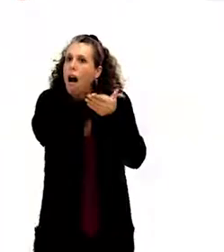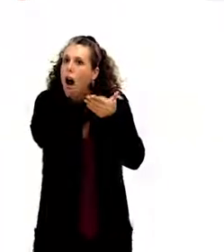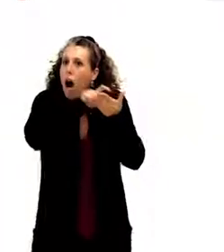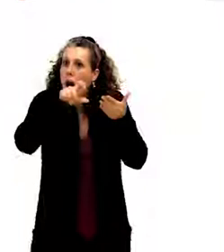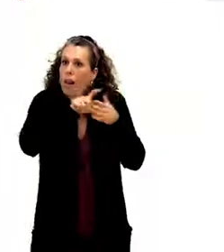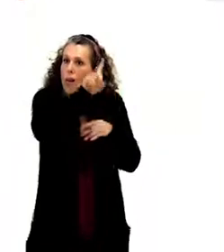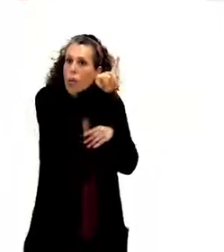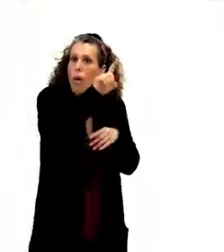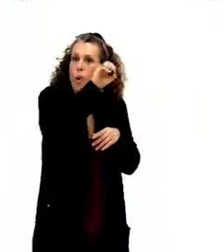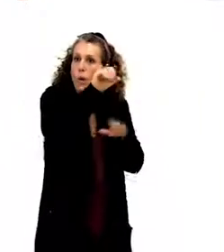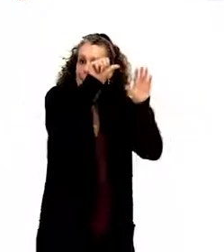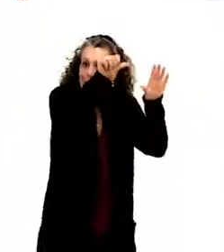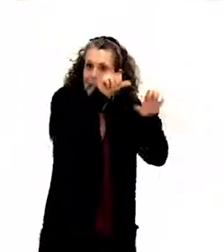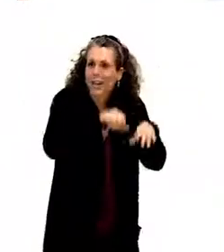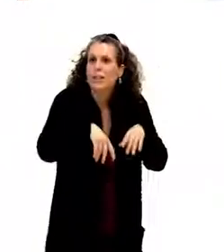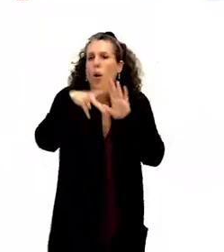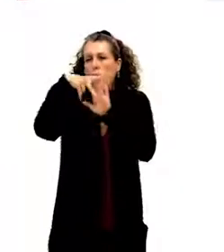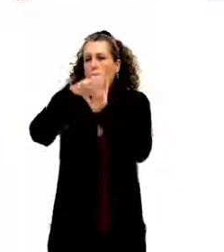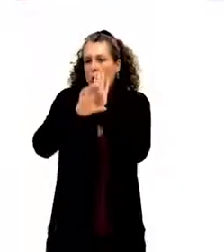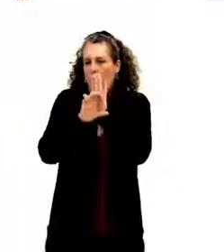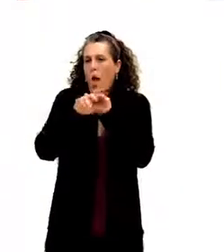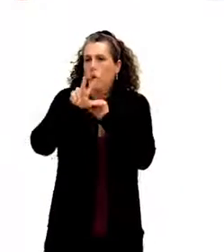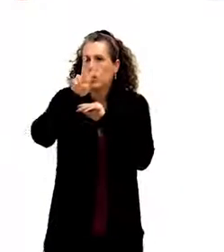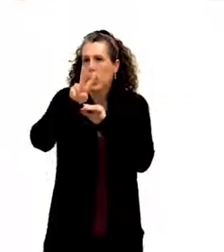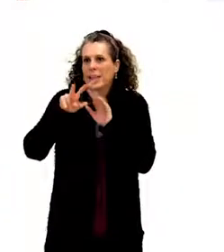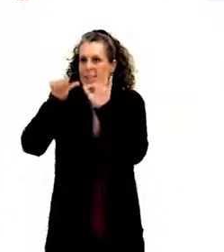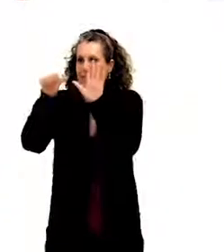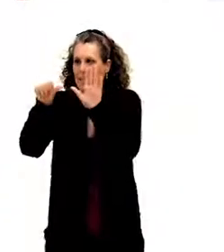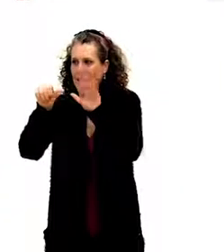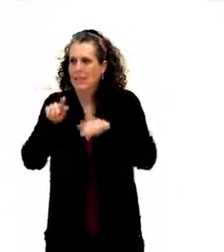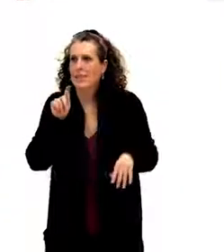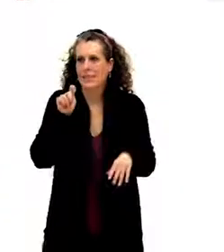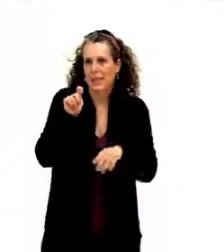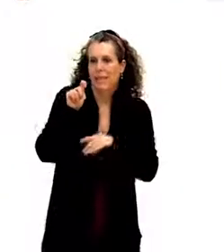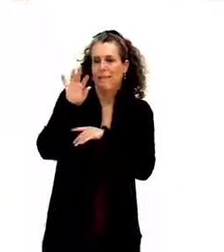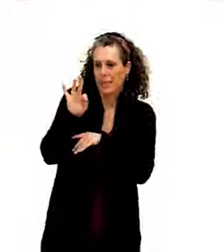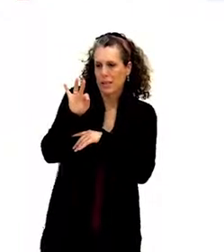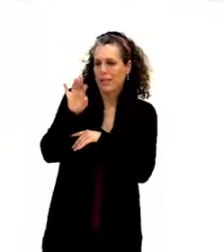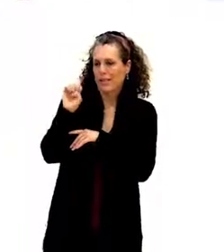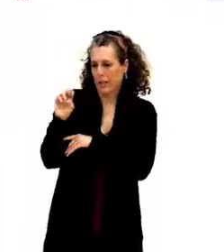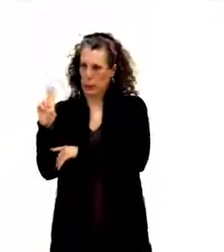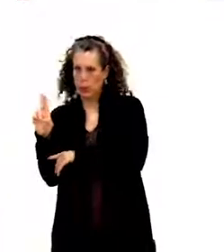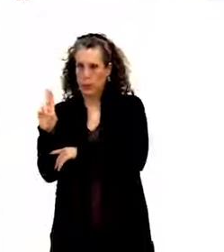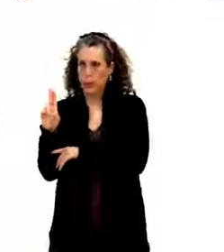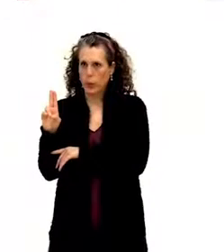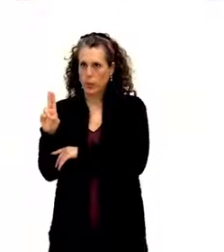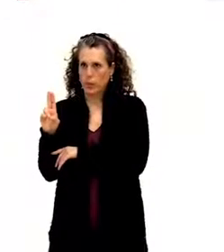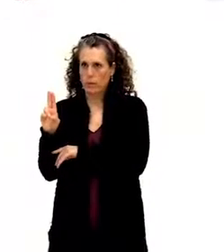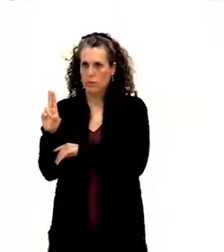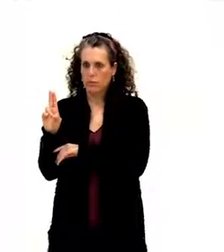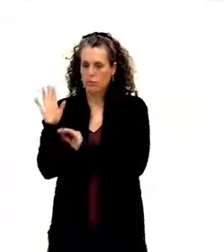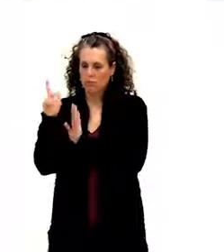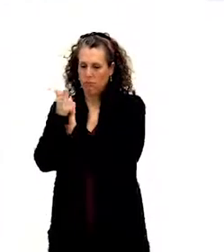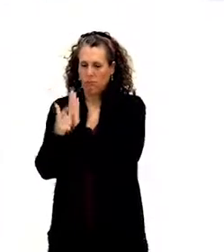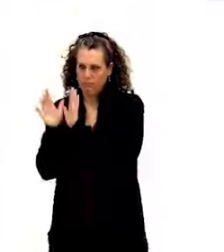Article 106 and Protocol 26 of the Treaty on Functioning of the European Union. It covers